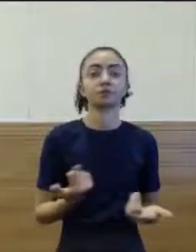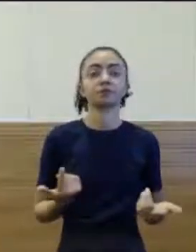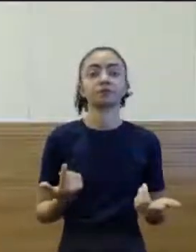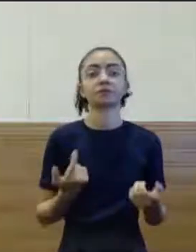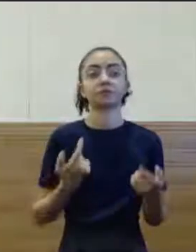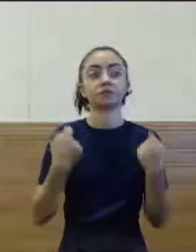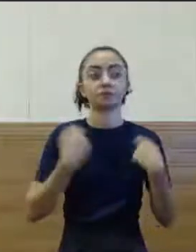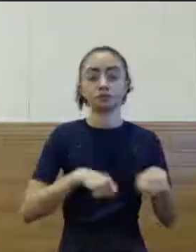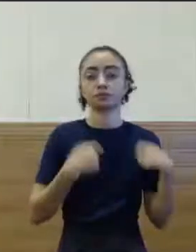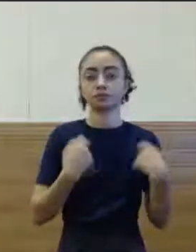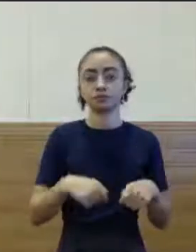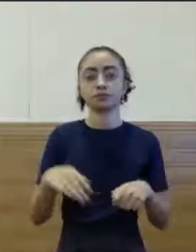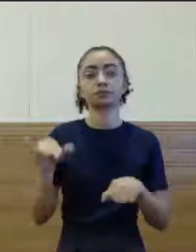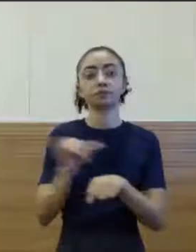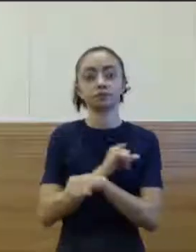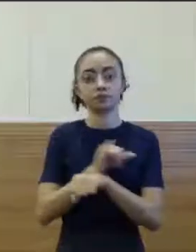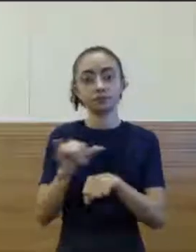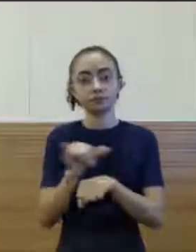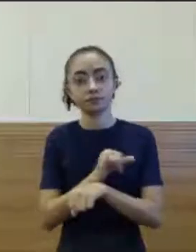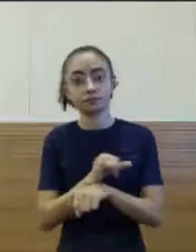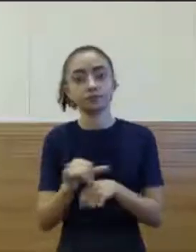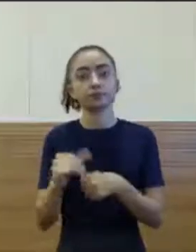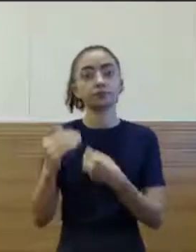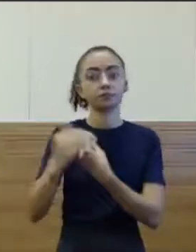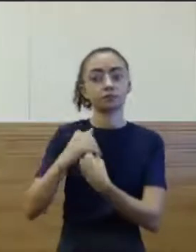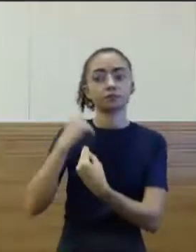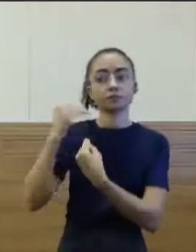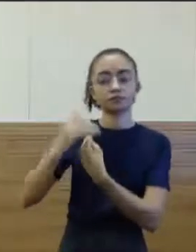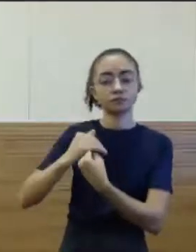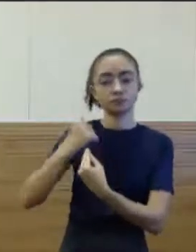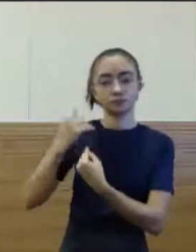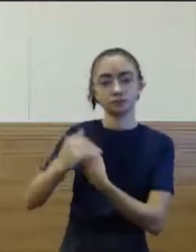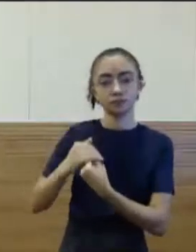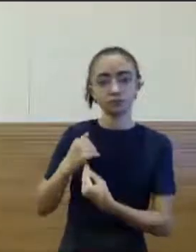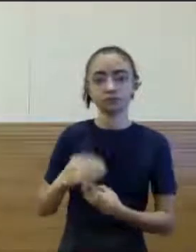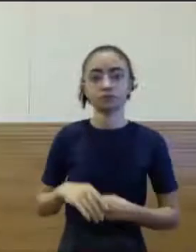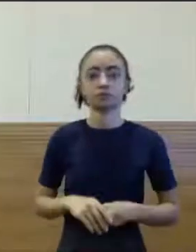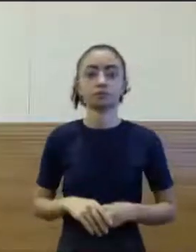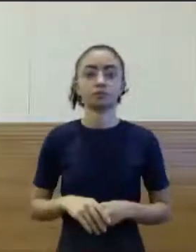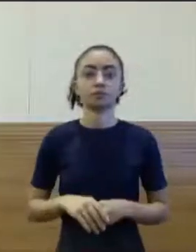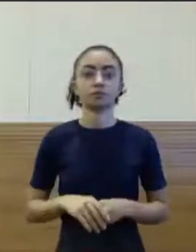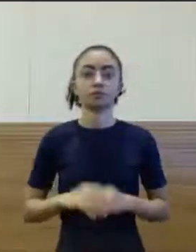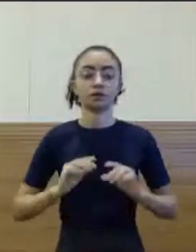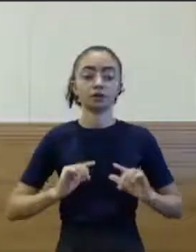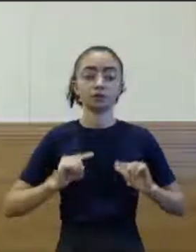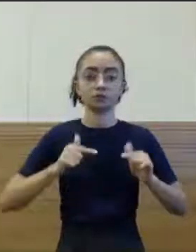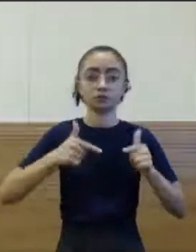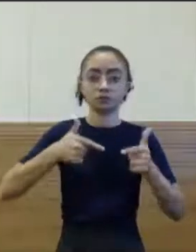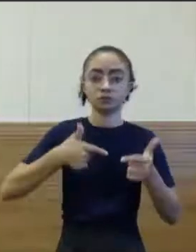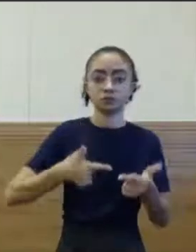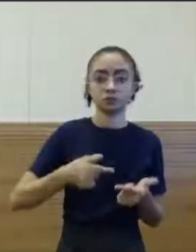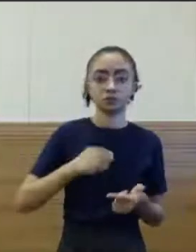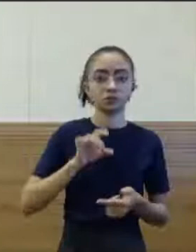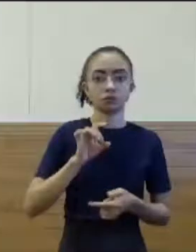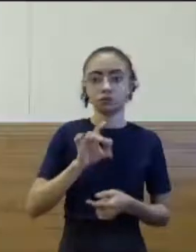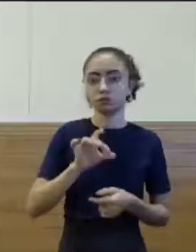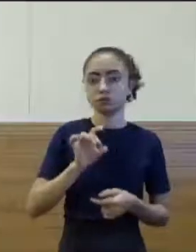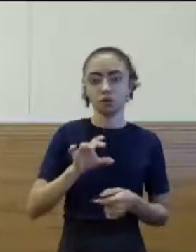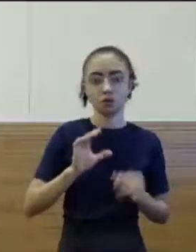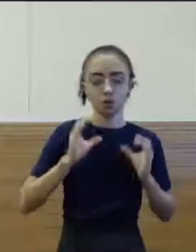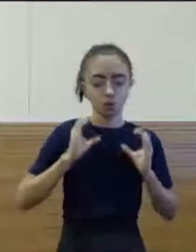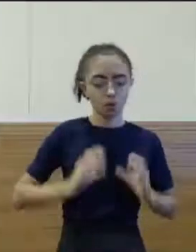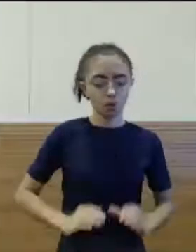we need to create strategies and recommendations with the possible actions of not only having the